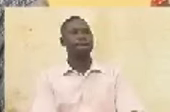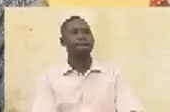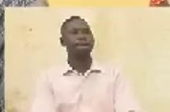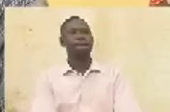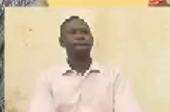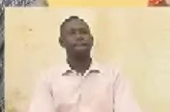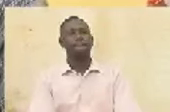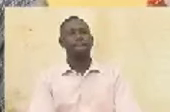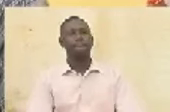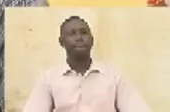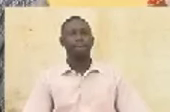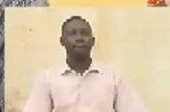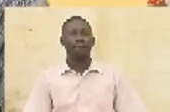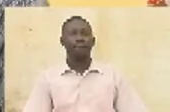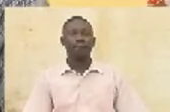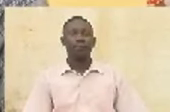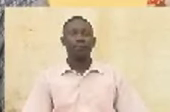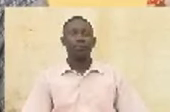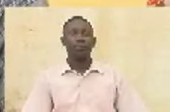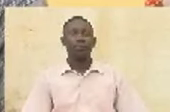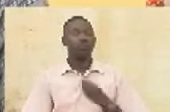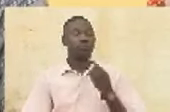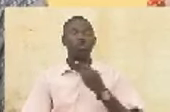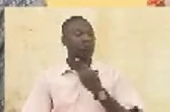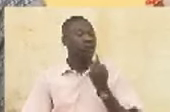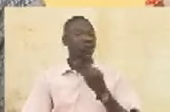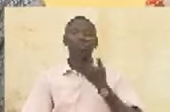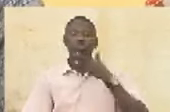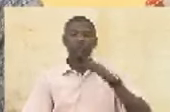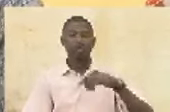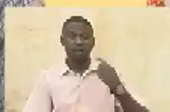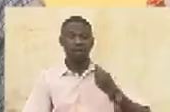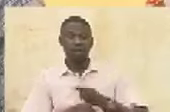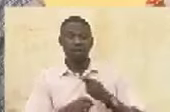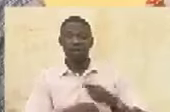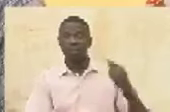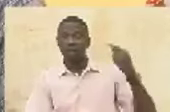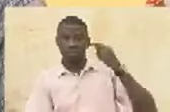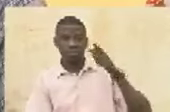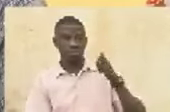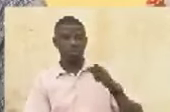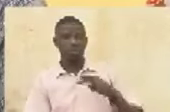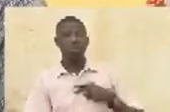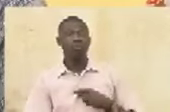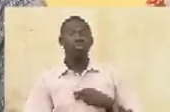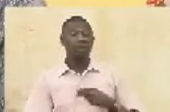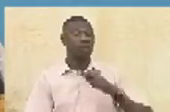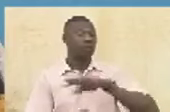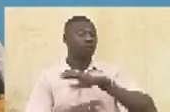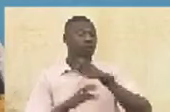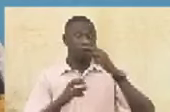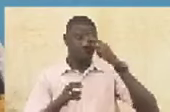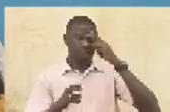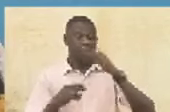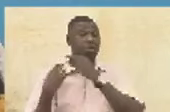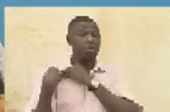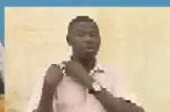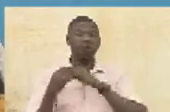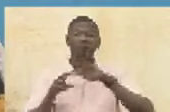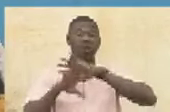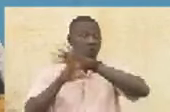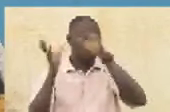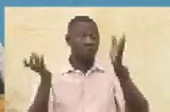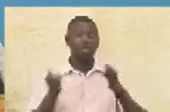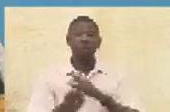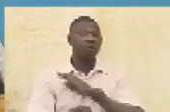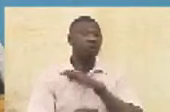not just the youth of the Gambia listening to you on this, but that it is an obligation for all of us to not allow this